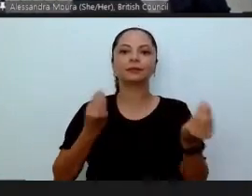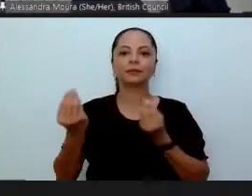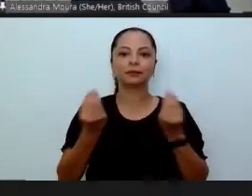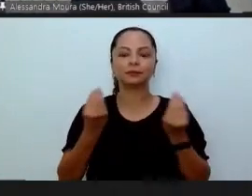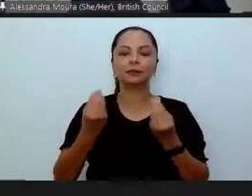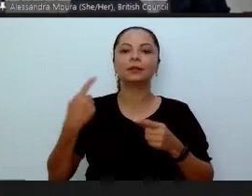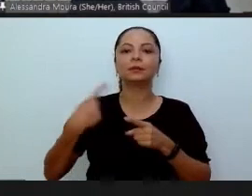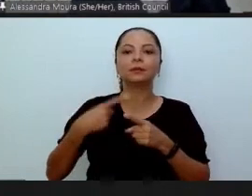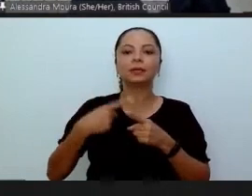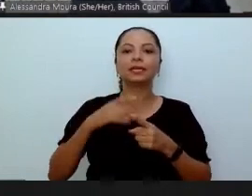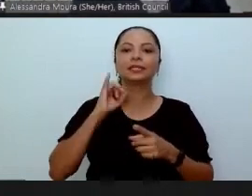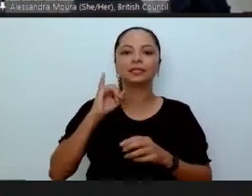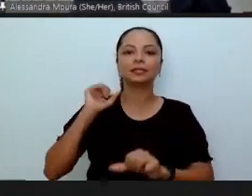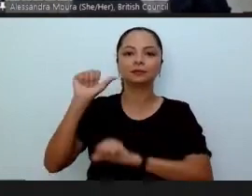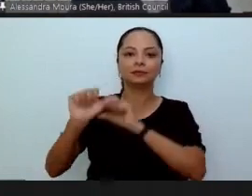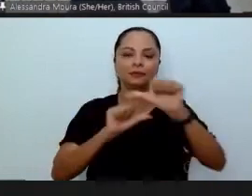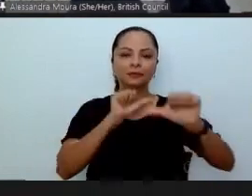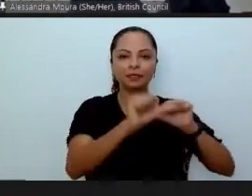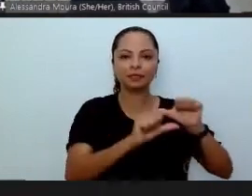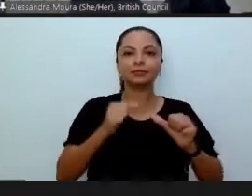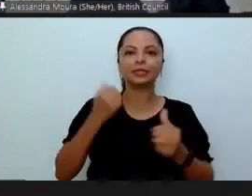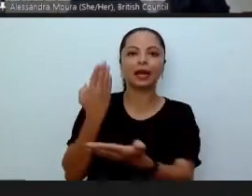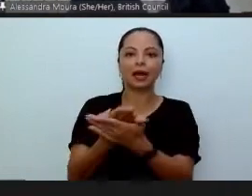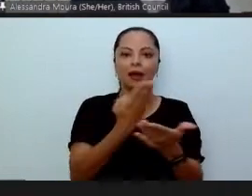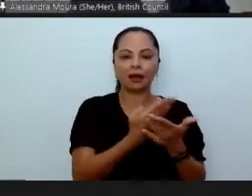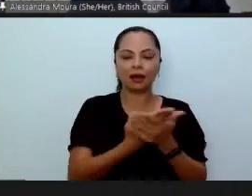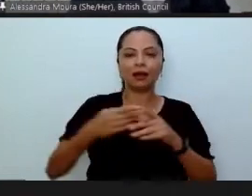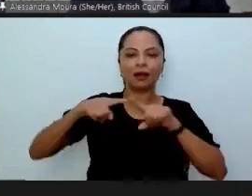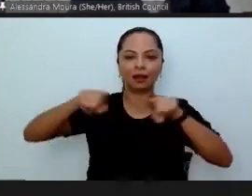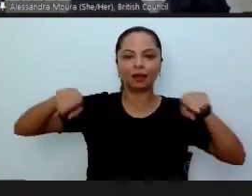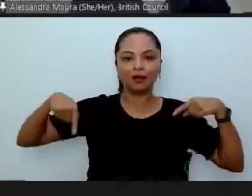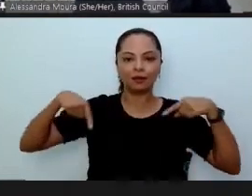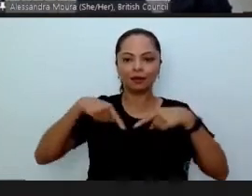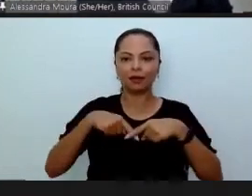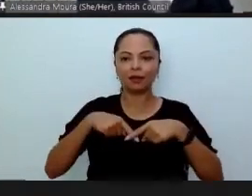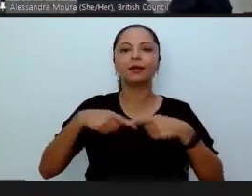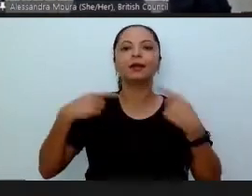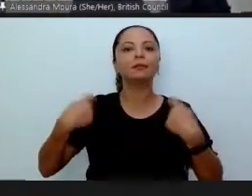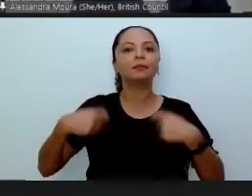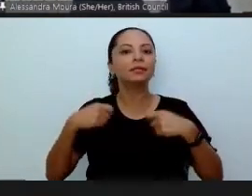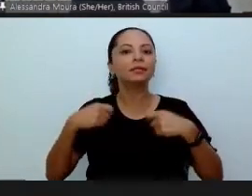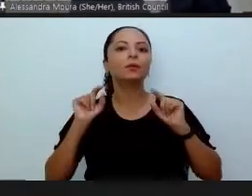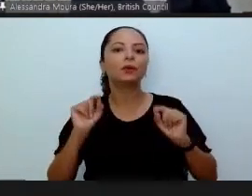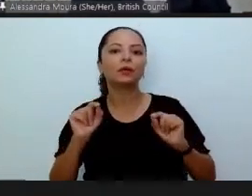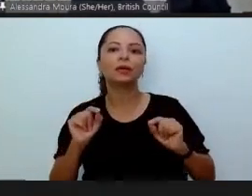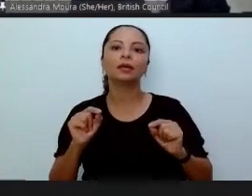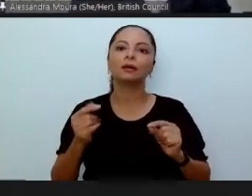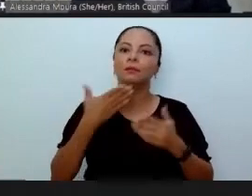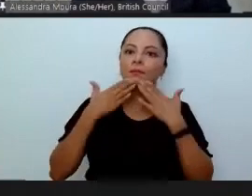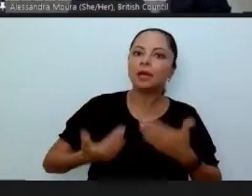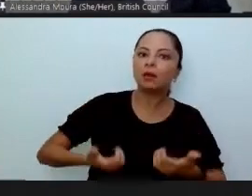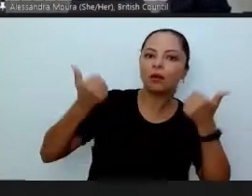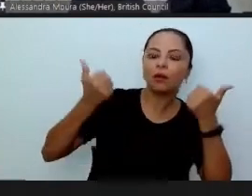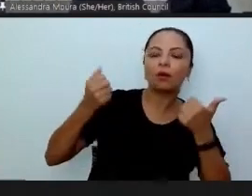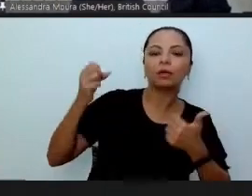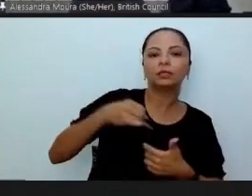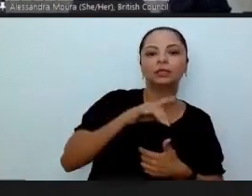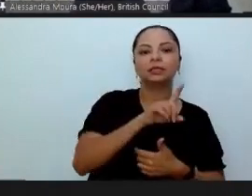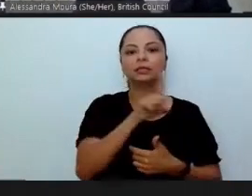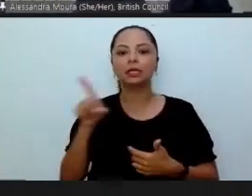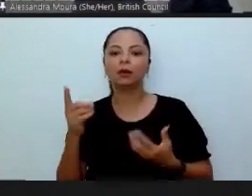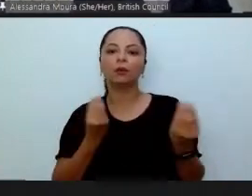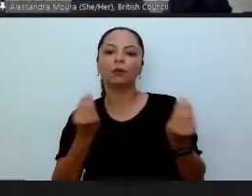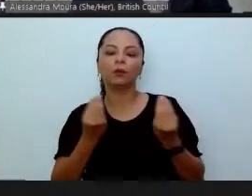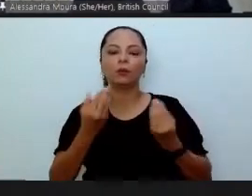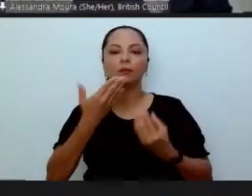to understanding, has it improved things? Are things better? Are the students